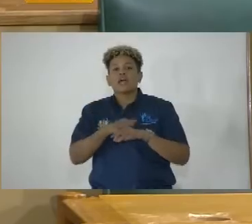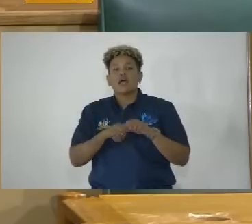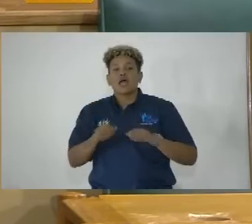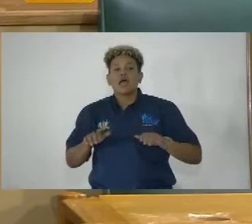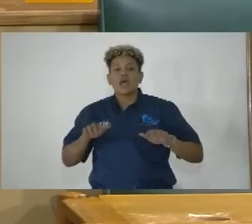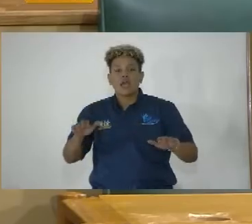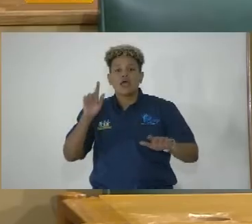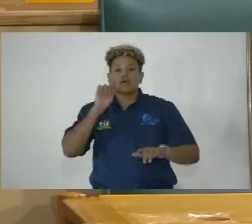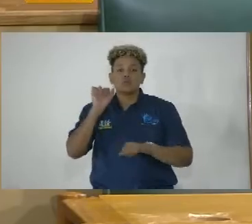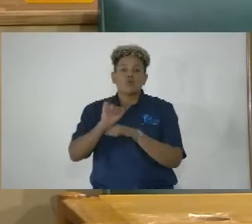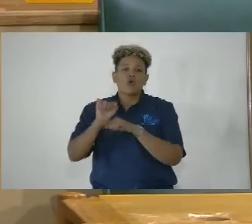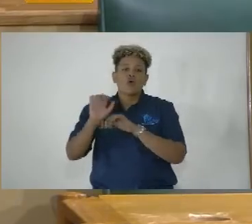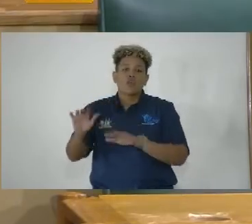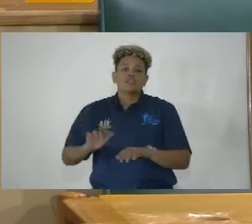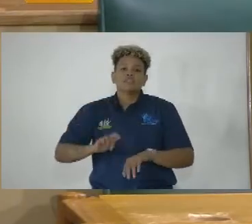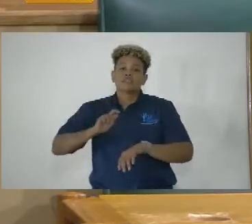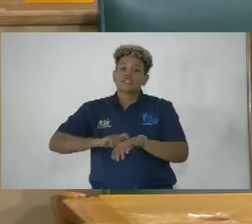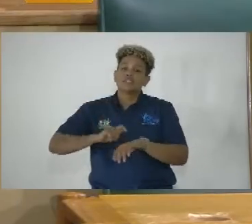rights of workers.